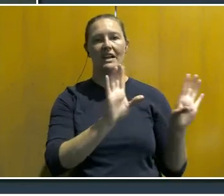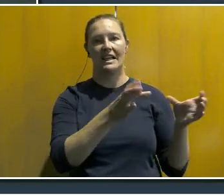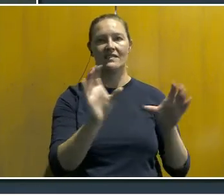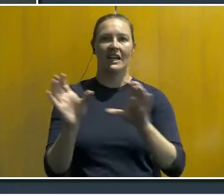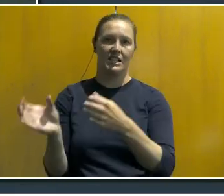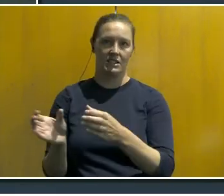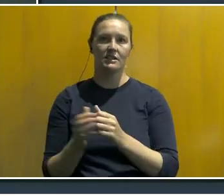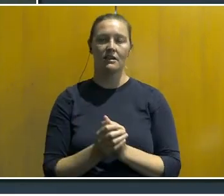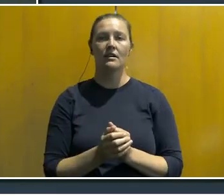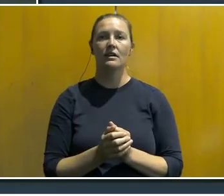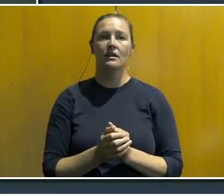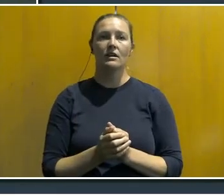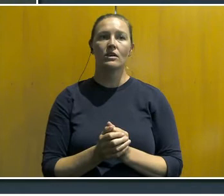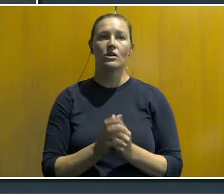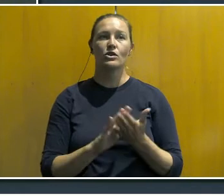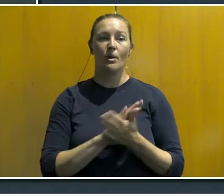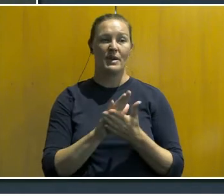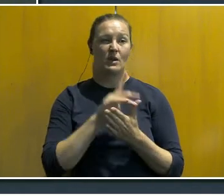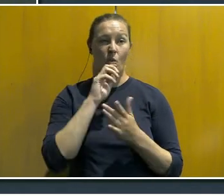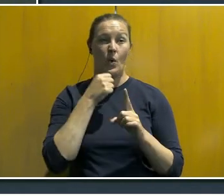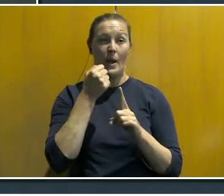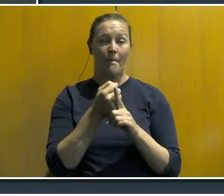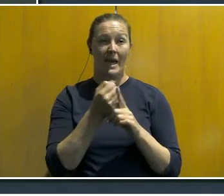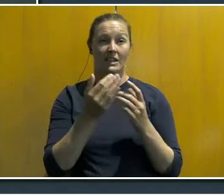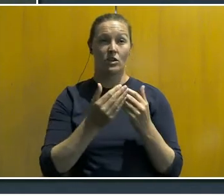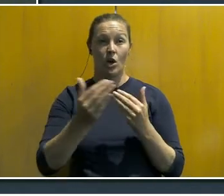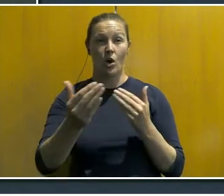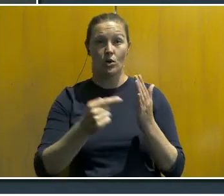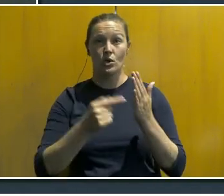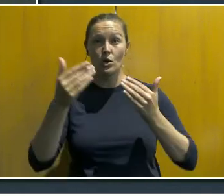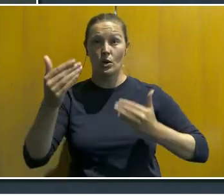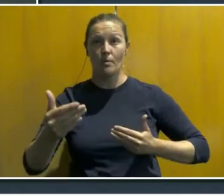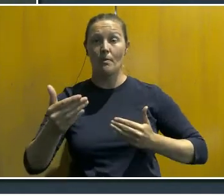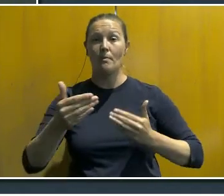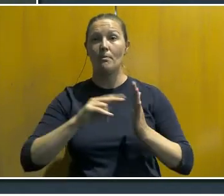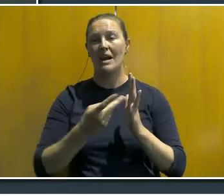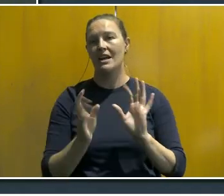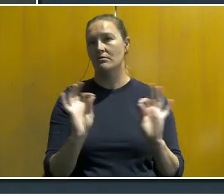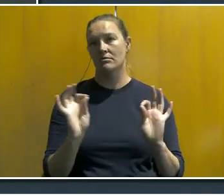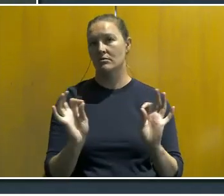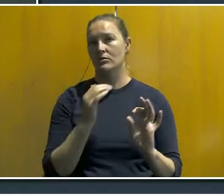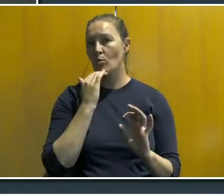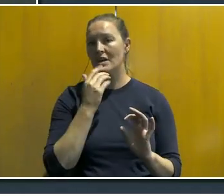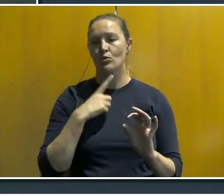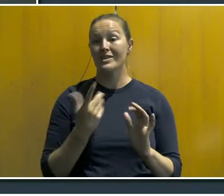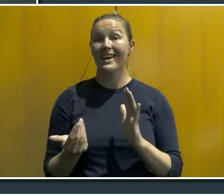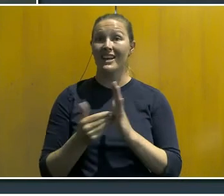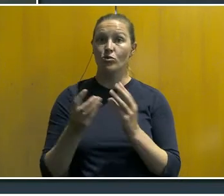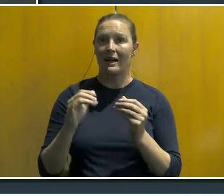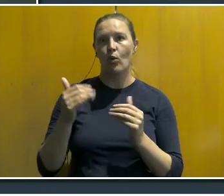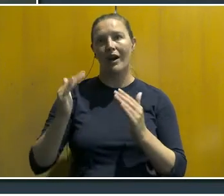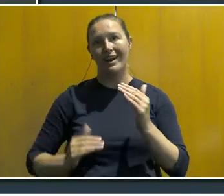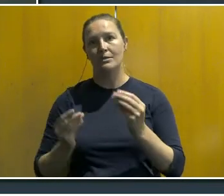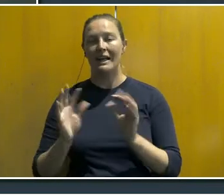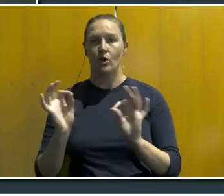I wouldn't say that it has a huge impact on the long-term plan from that perspective, because we're not getting additional money or less money. We've